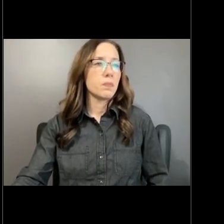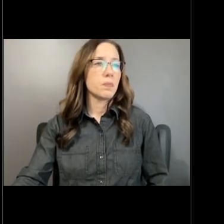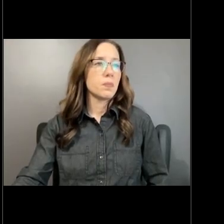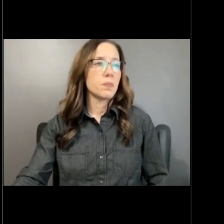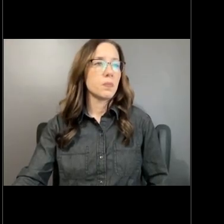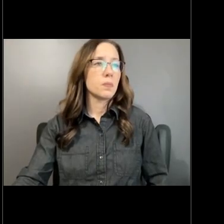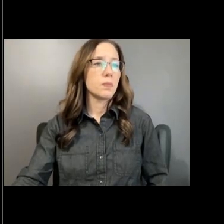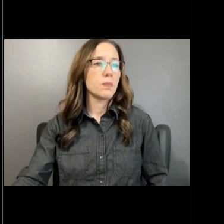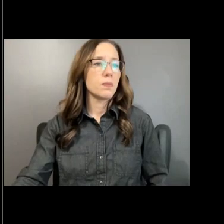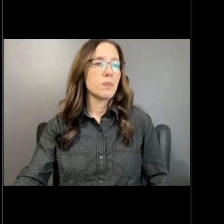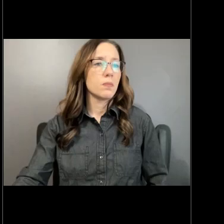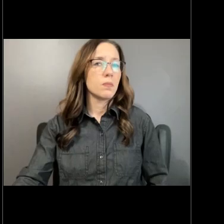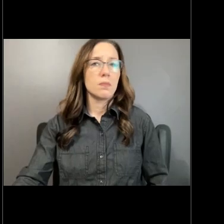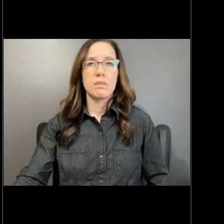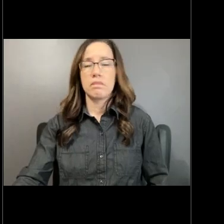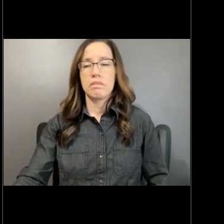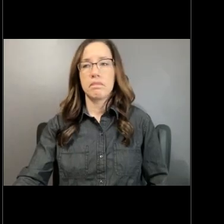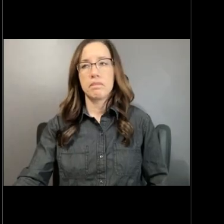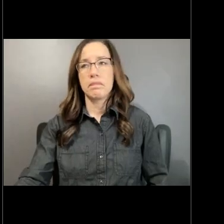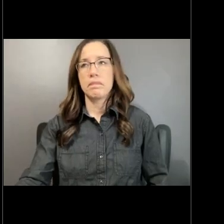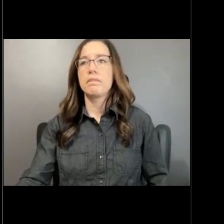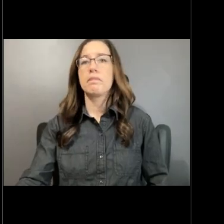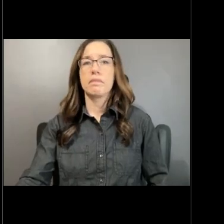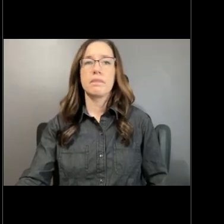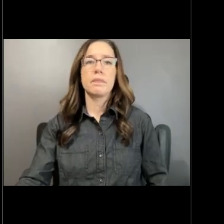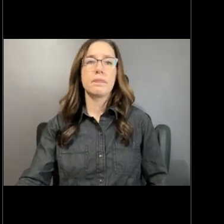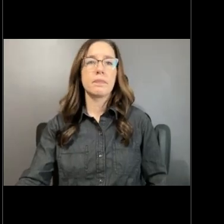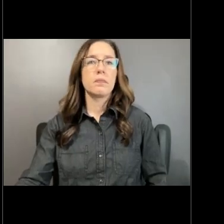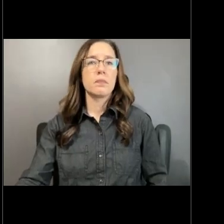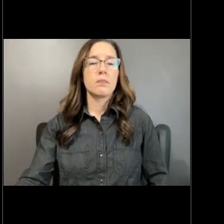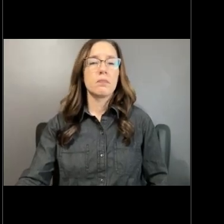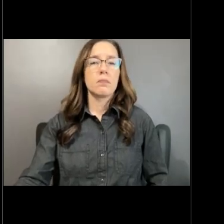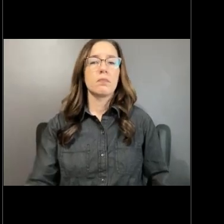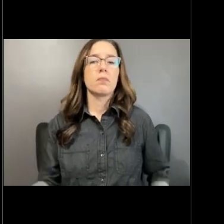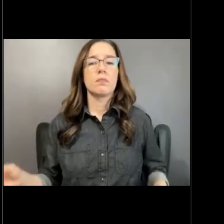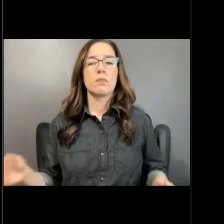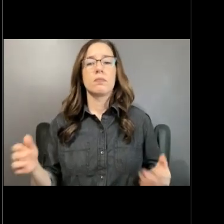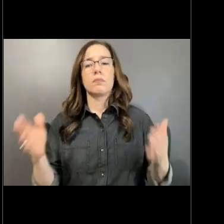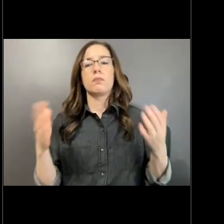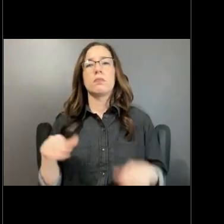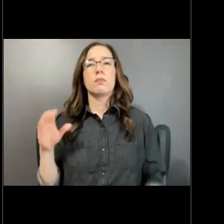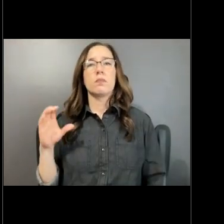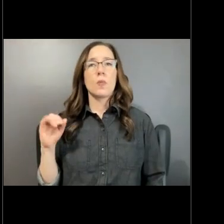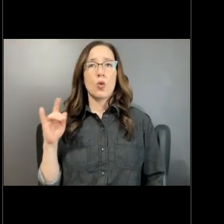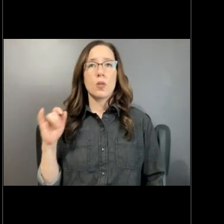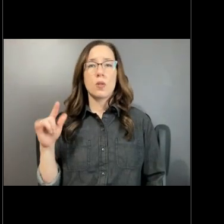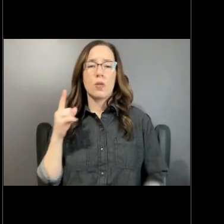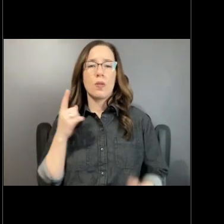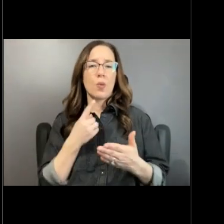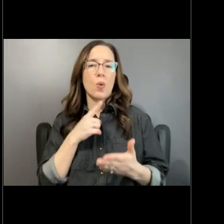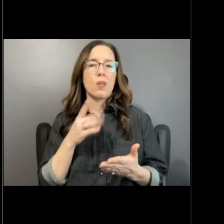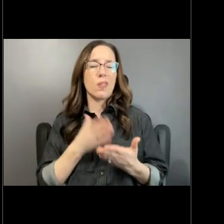I'm going to close that poll and move it on to Crystal for the takeaways.